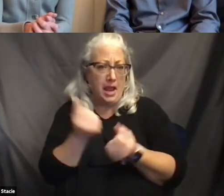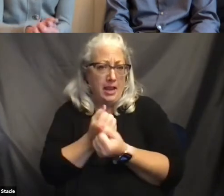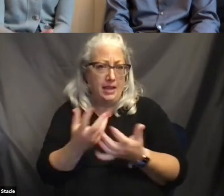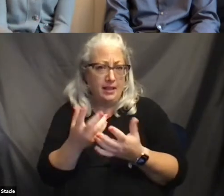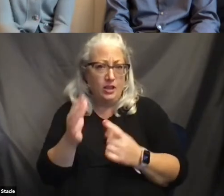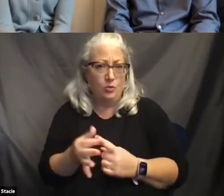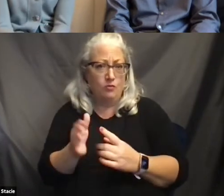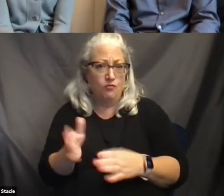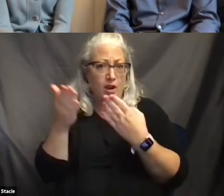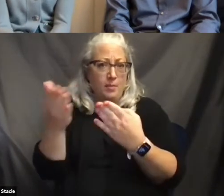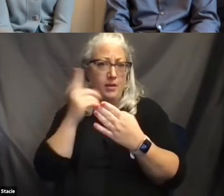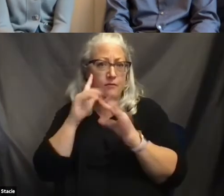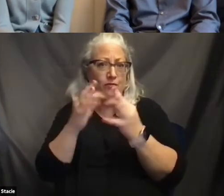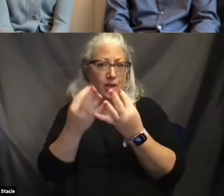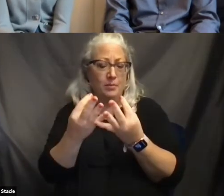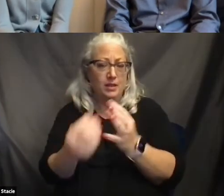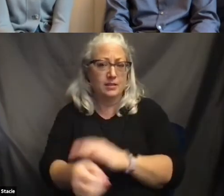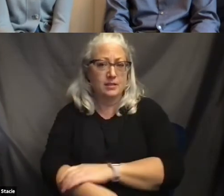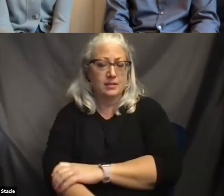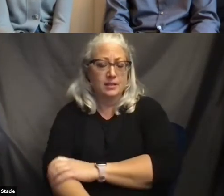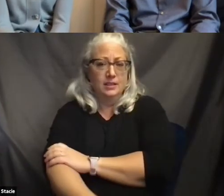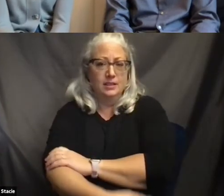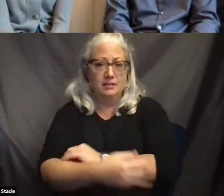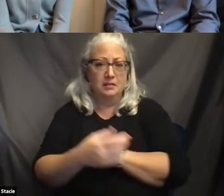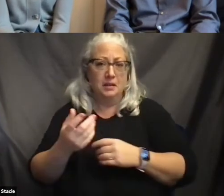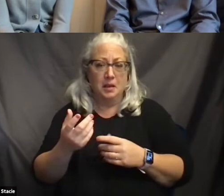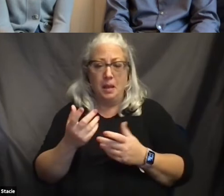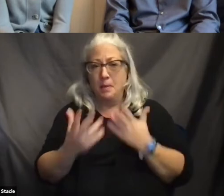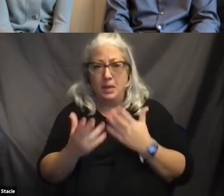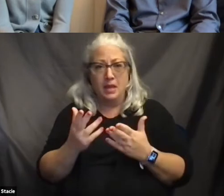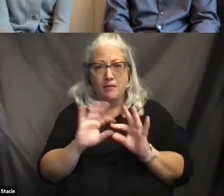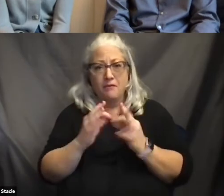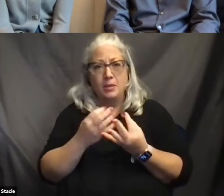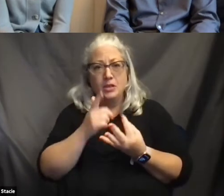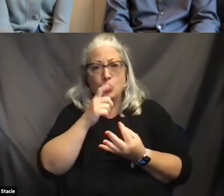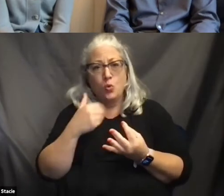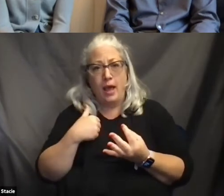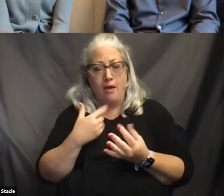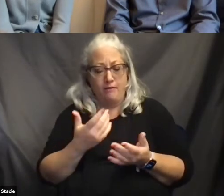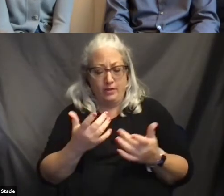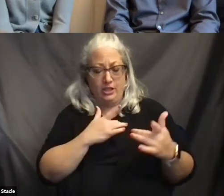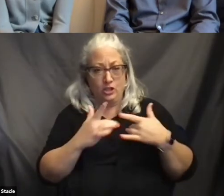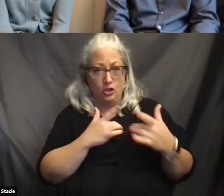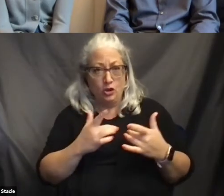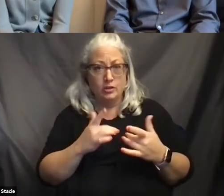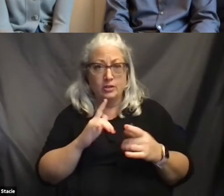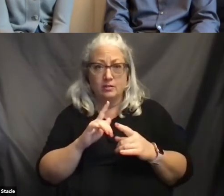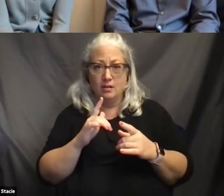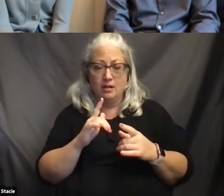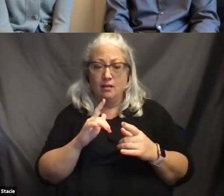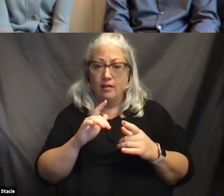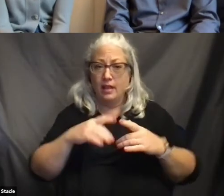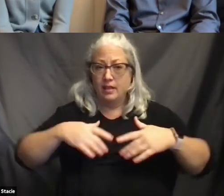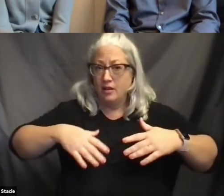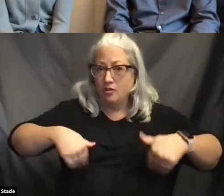families, either who are concerned, have, you know, their initial concerns, but don't have diagnosis, or they've